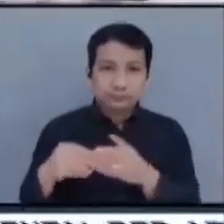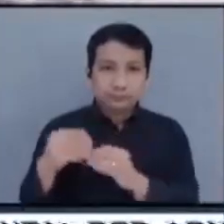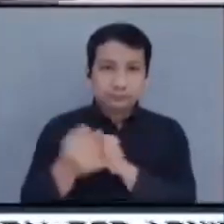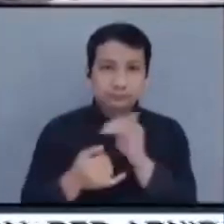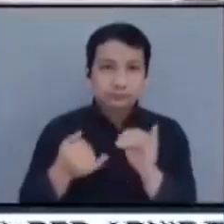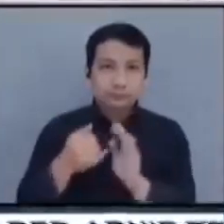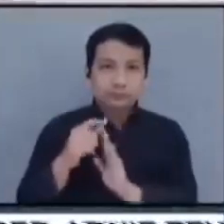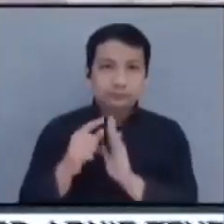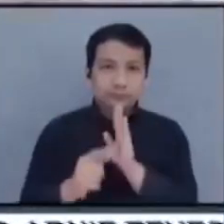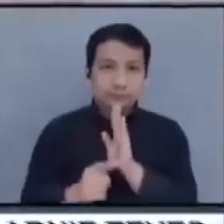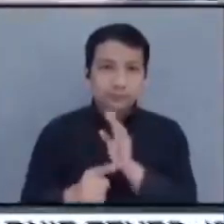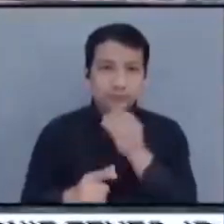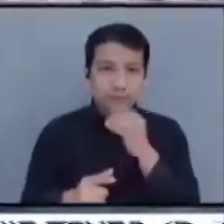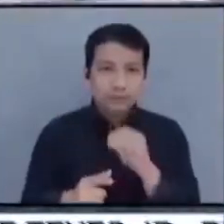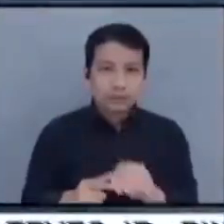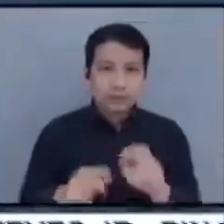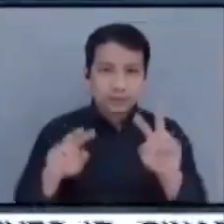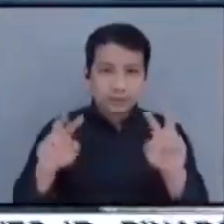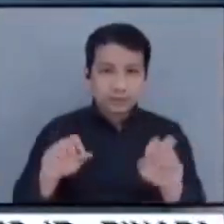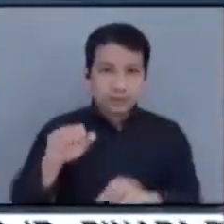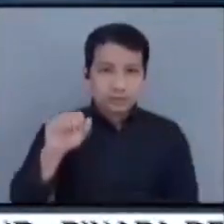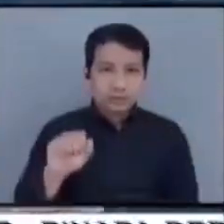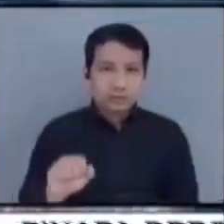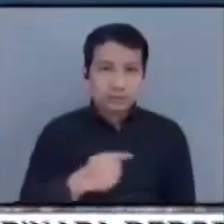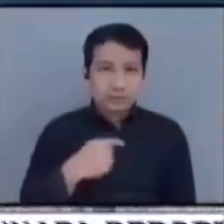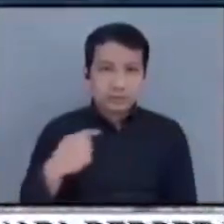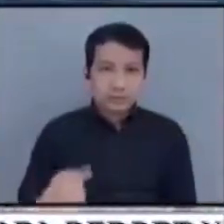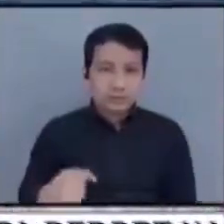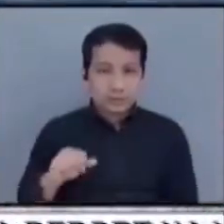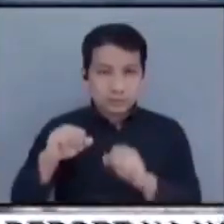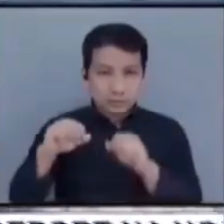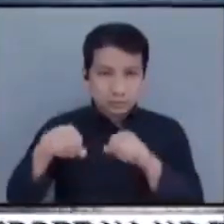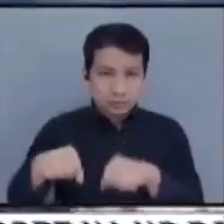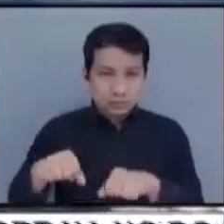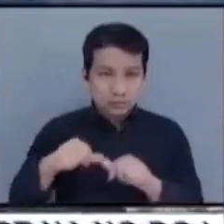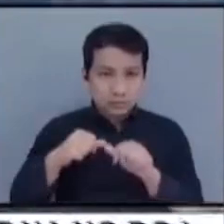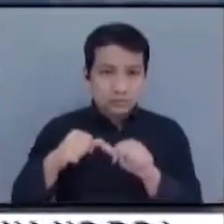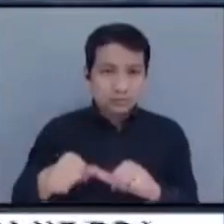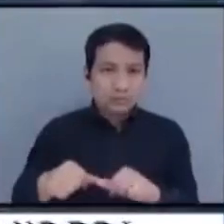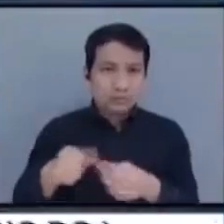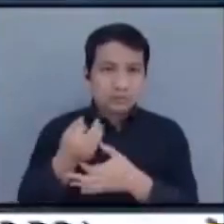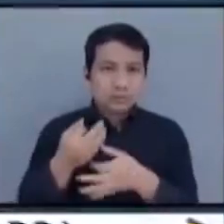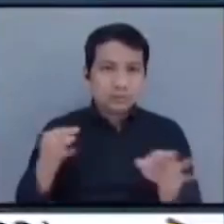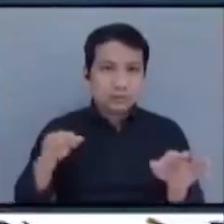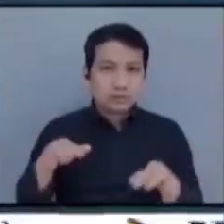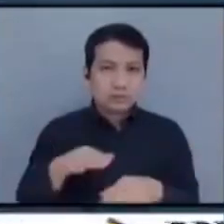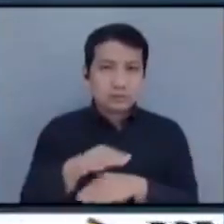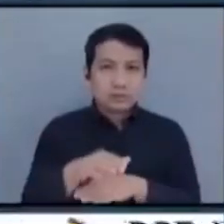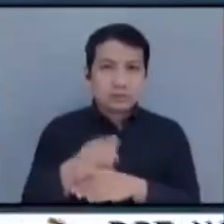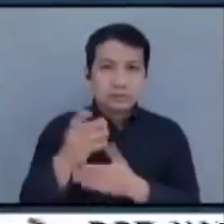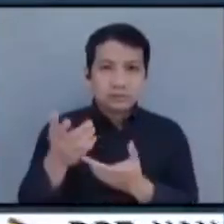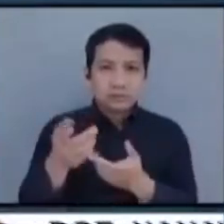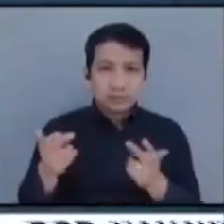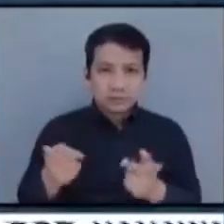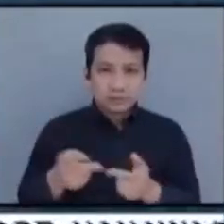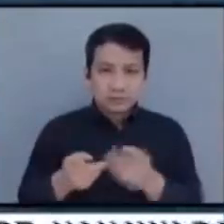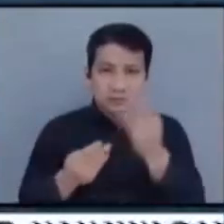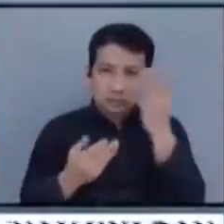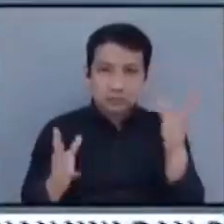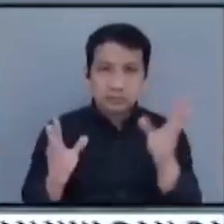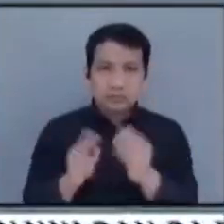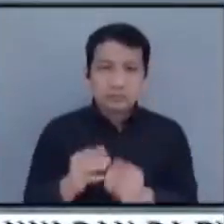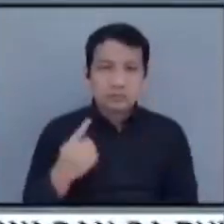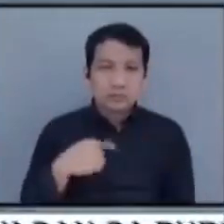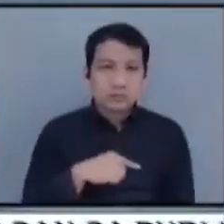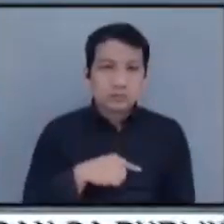order sa isyu ng South China Sea, kung saan ipinunto nila ang freedom of navigation sa naturang teritoryo nang naaayon sa international